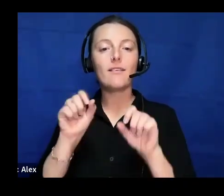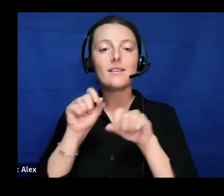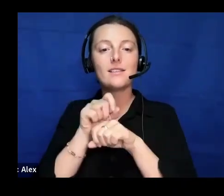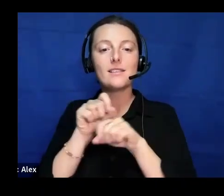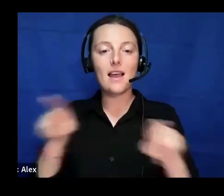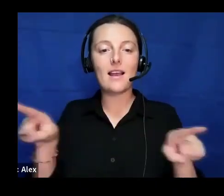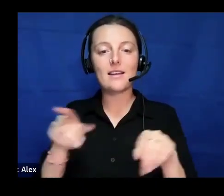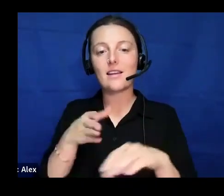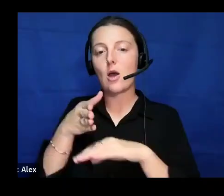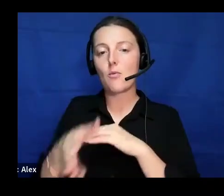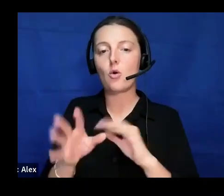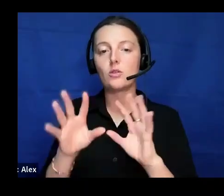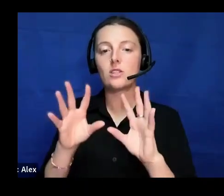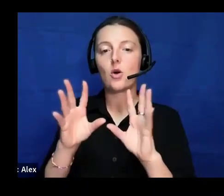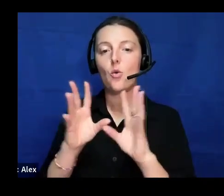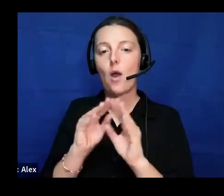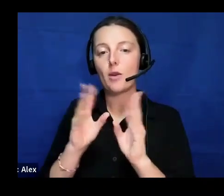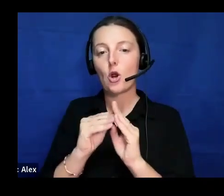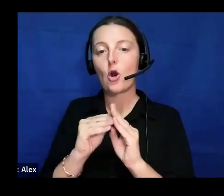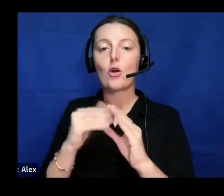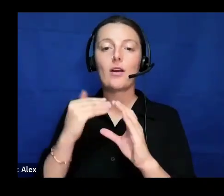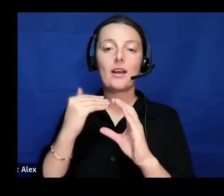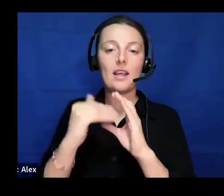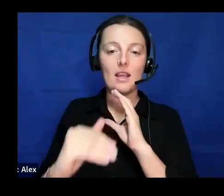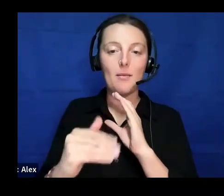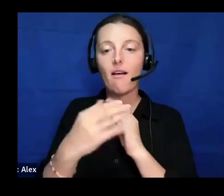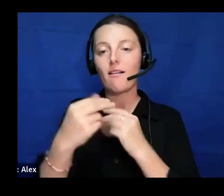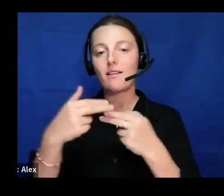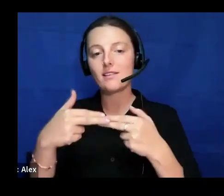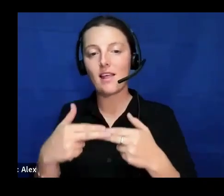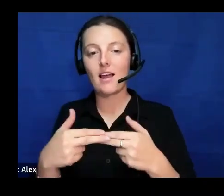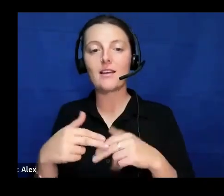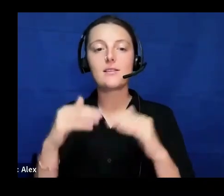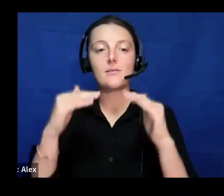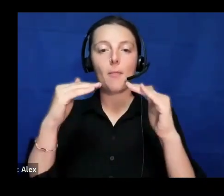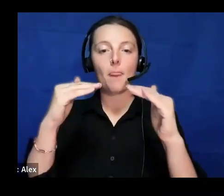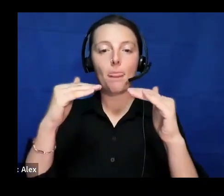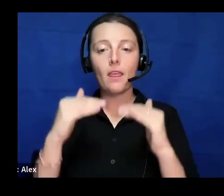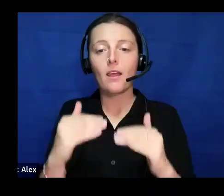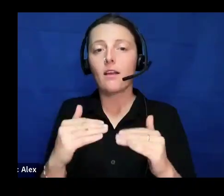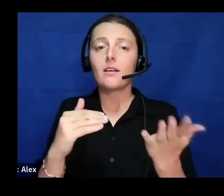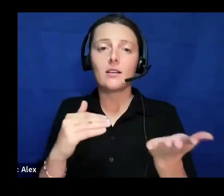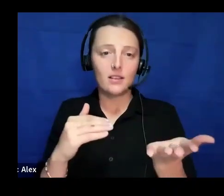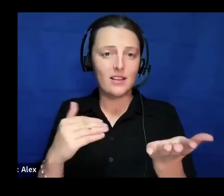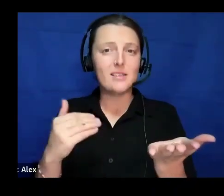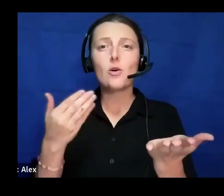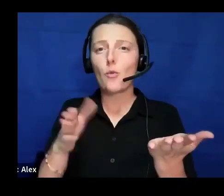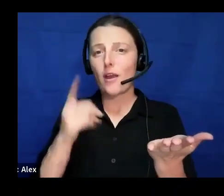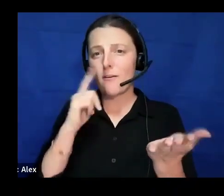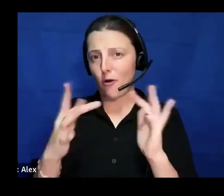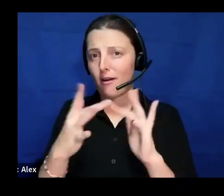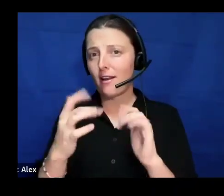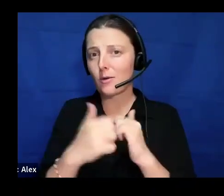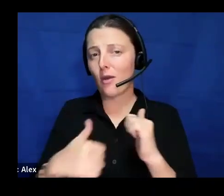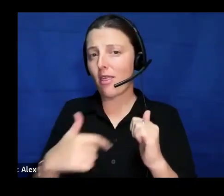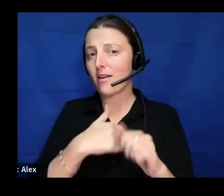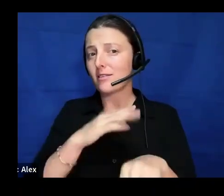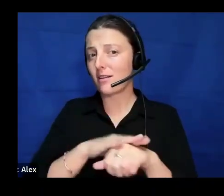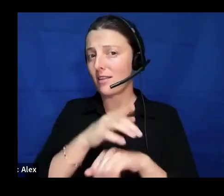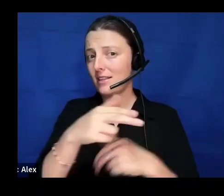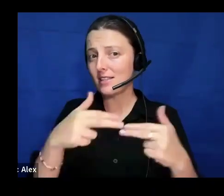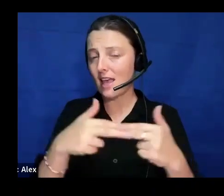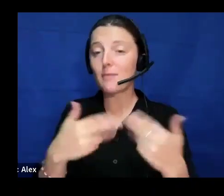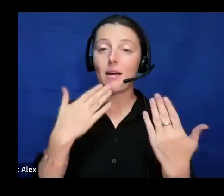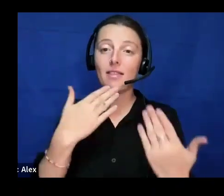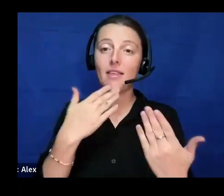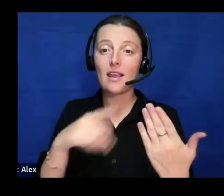on this slide here, we've got all of our different ways to connect with us. But thank you again to Danielle and NAMI Minnesota for this important